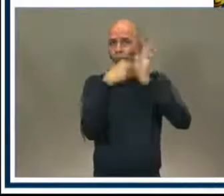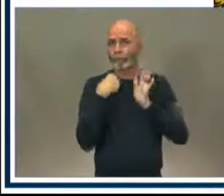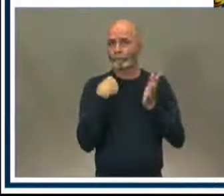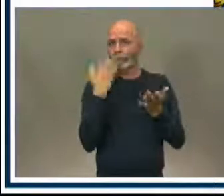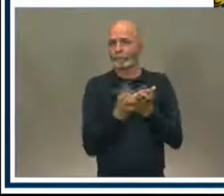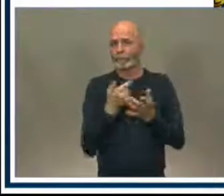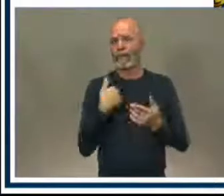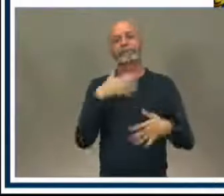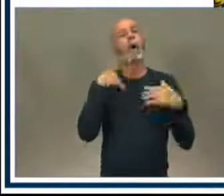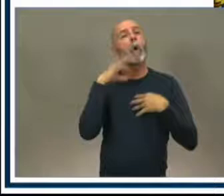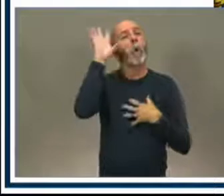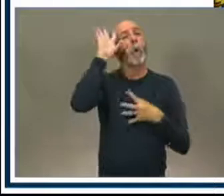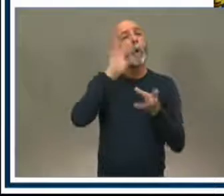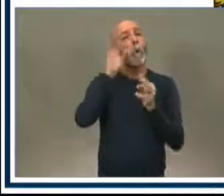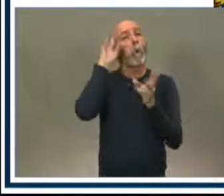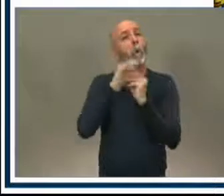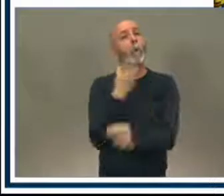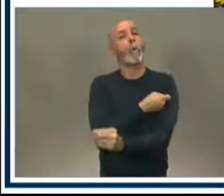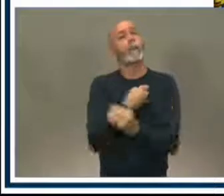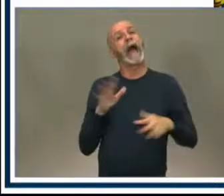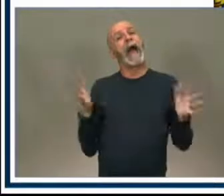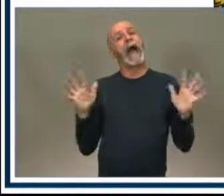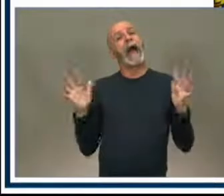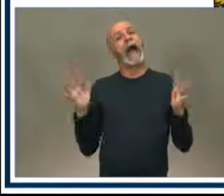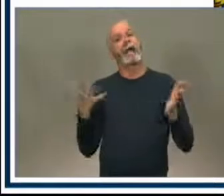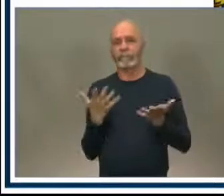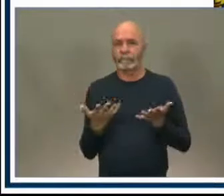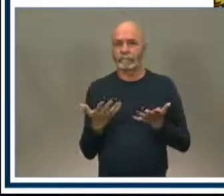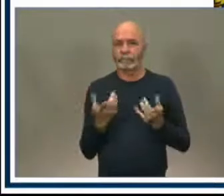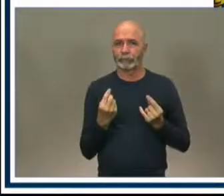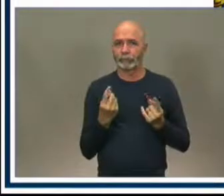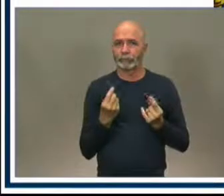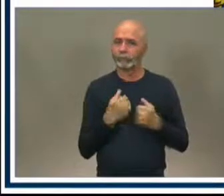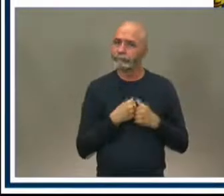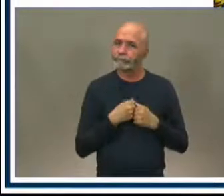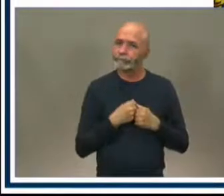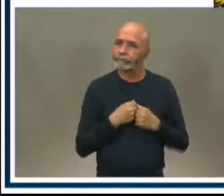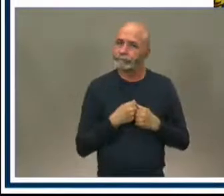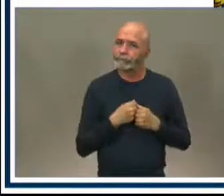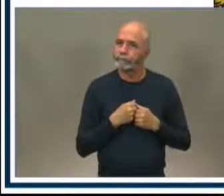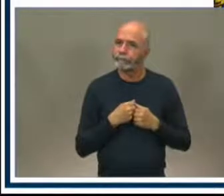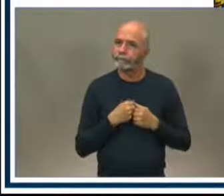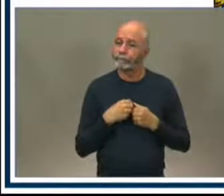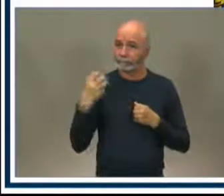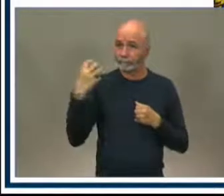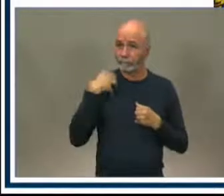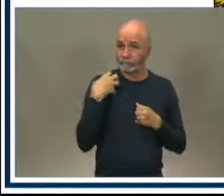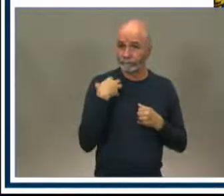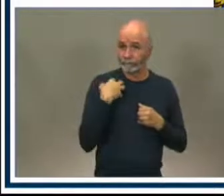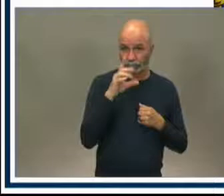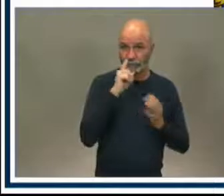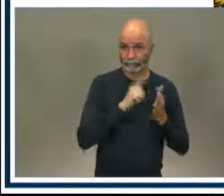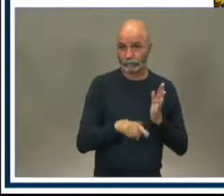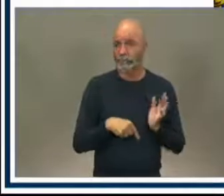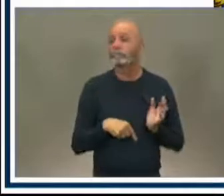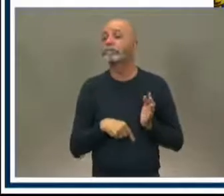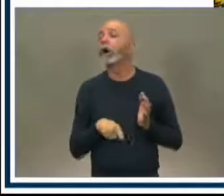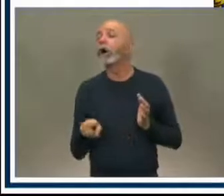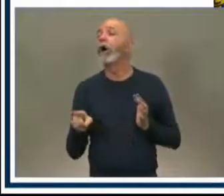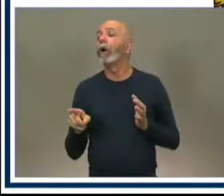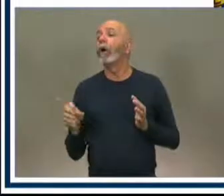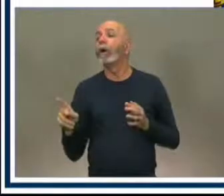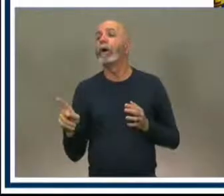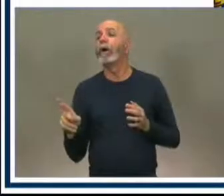I'm fully vaccinated, or no, I'm fully vaccinated? Like, does the employer just going by their word, or? I don't